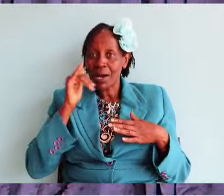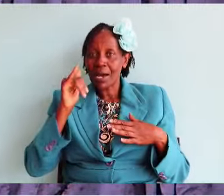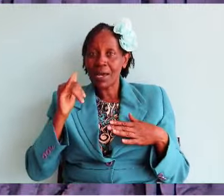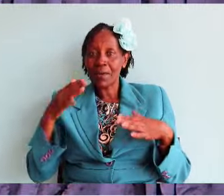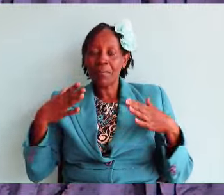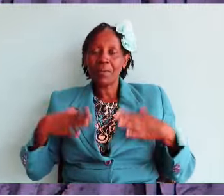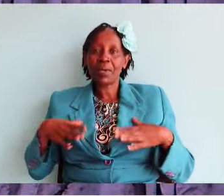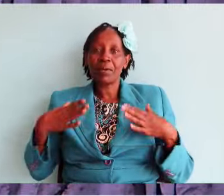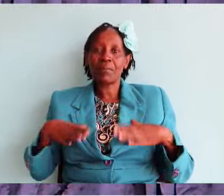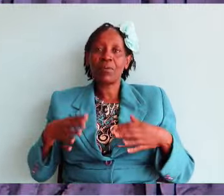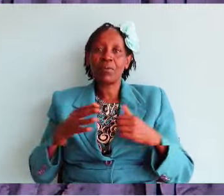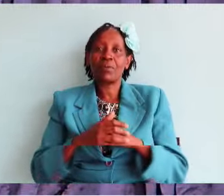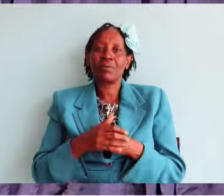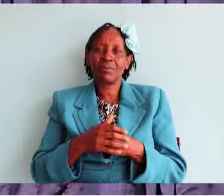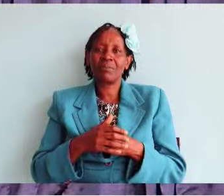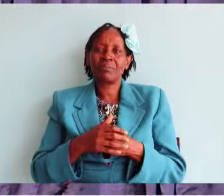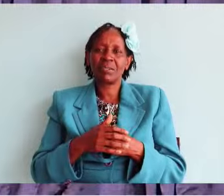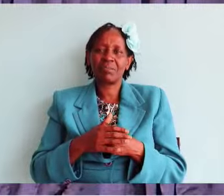We will delay a lot.